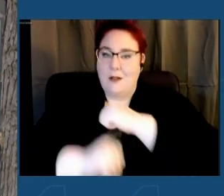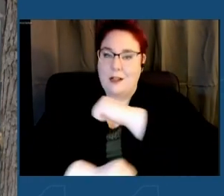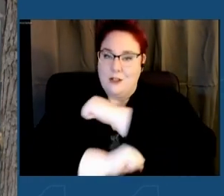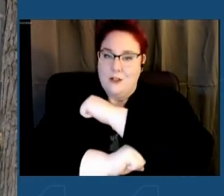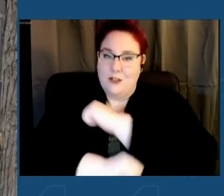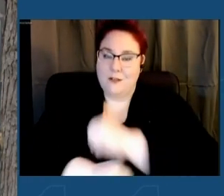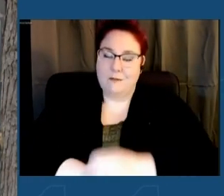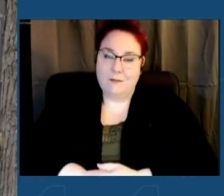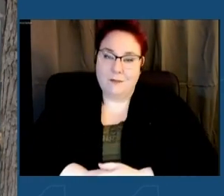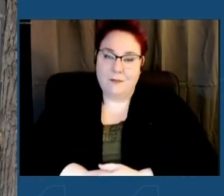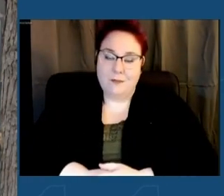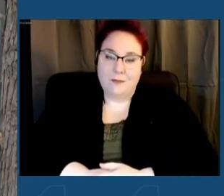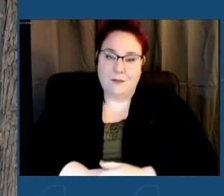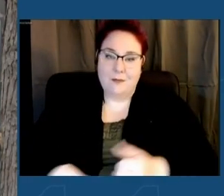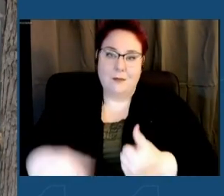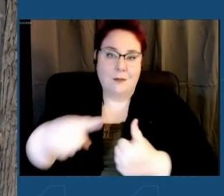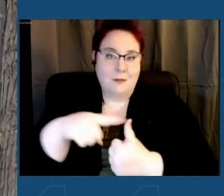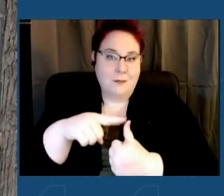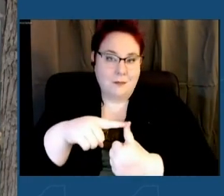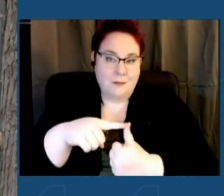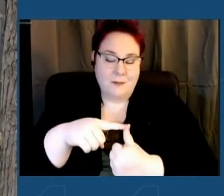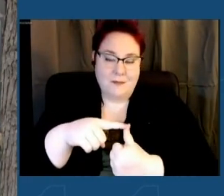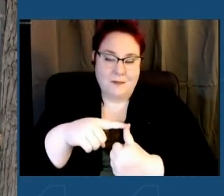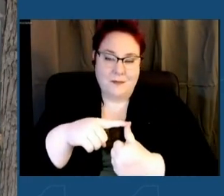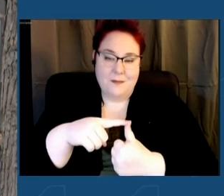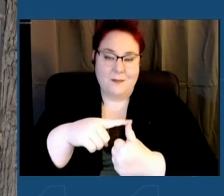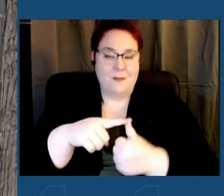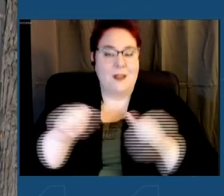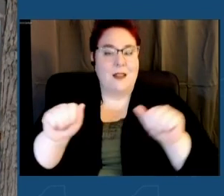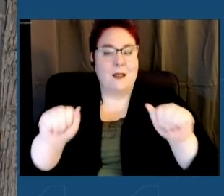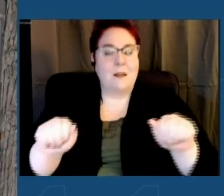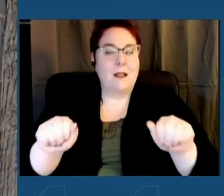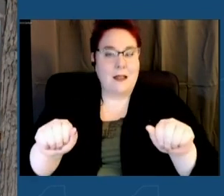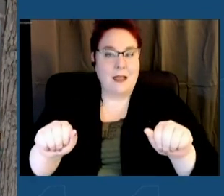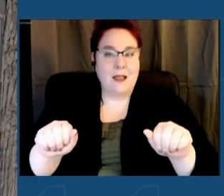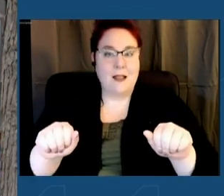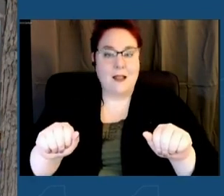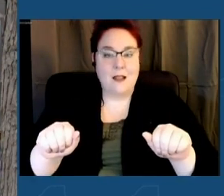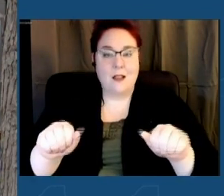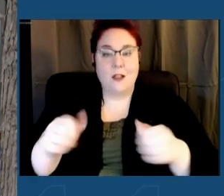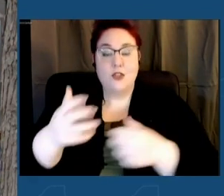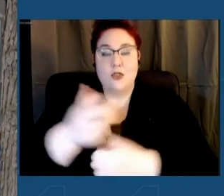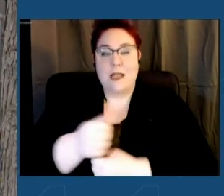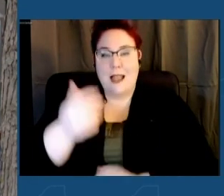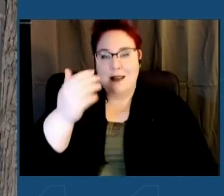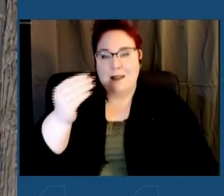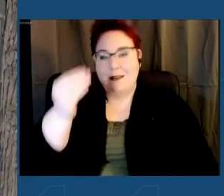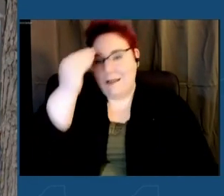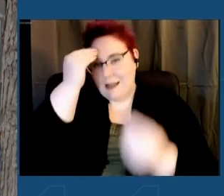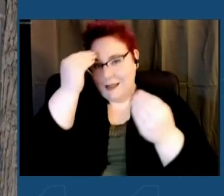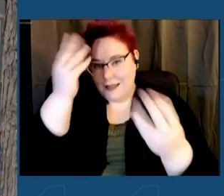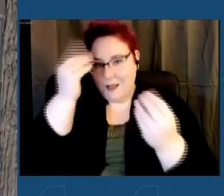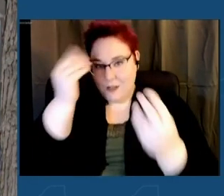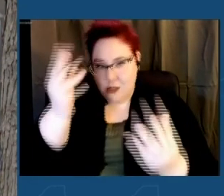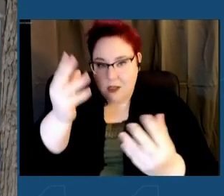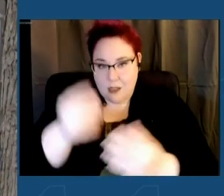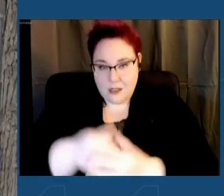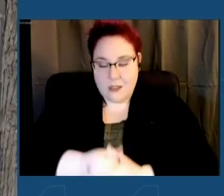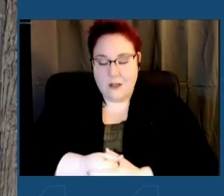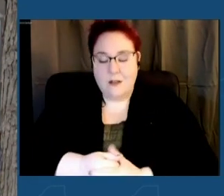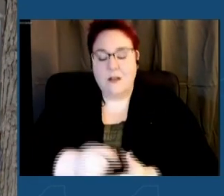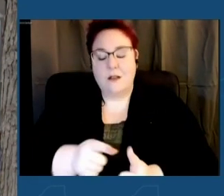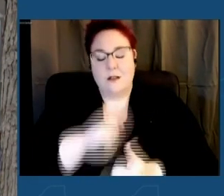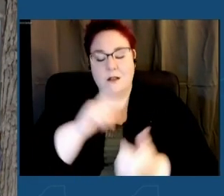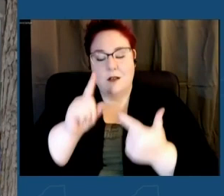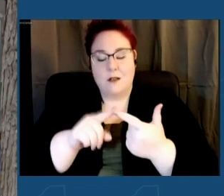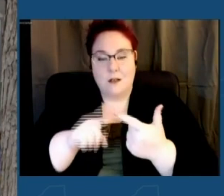First of all is the ability to obtain intelligence, and then secondly, to develop